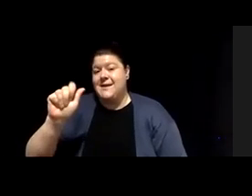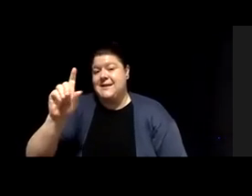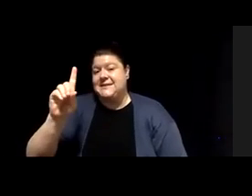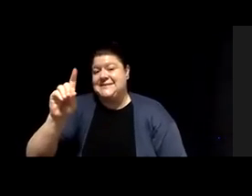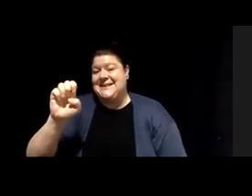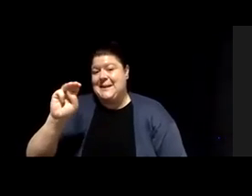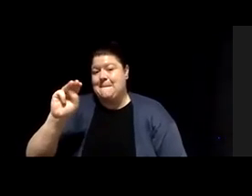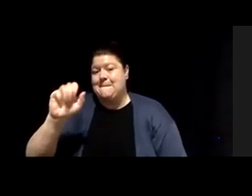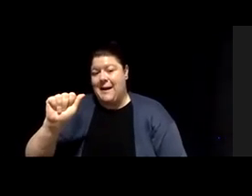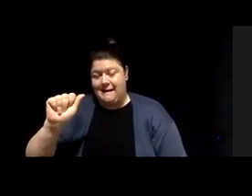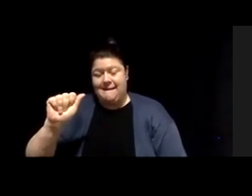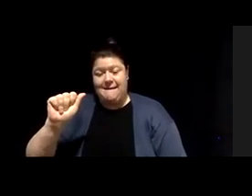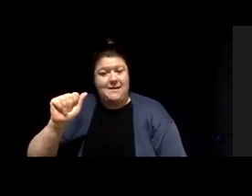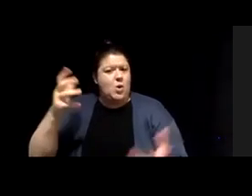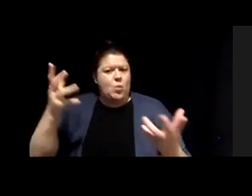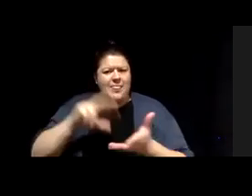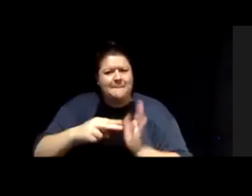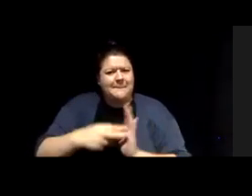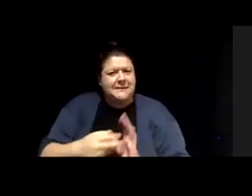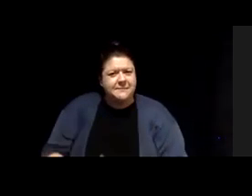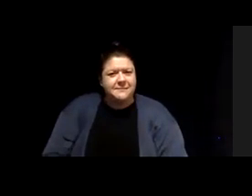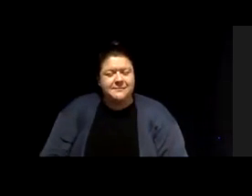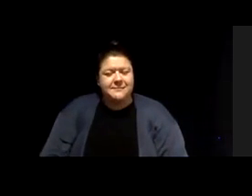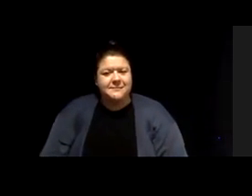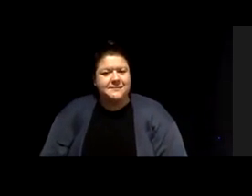Yes, lymphedema is what?